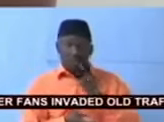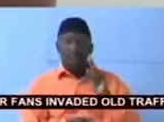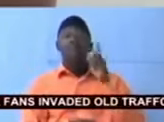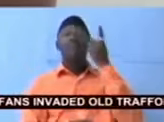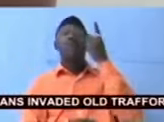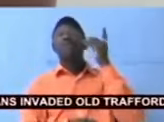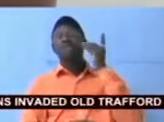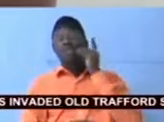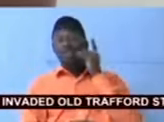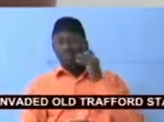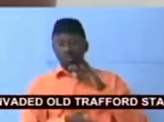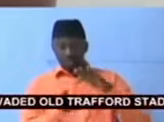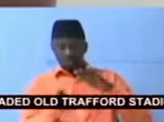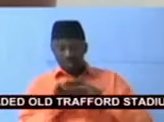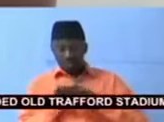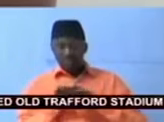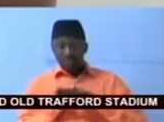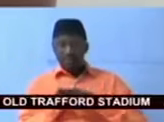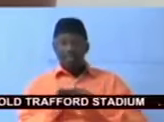file?